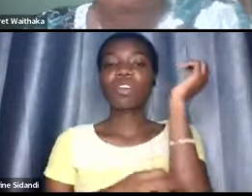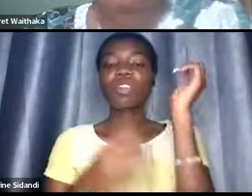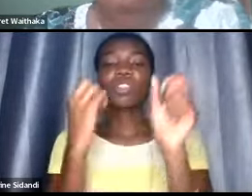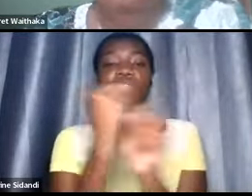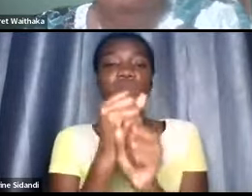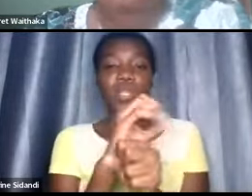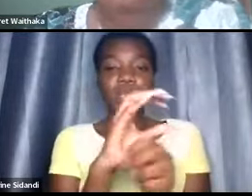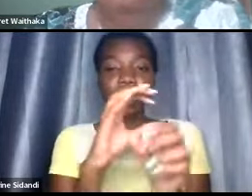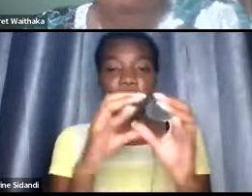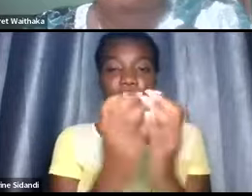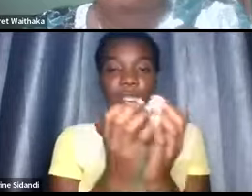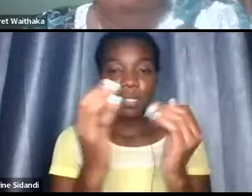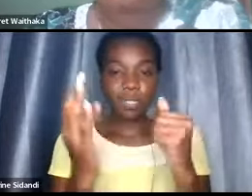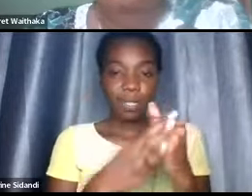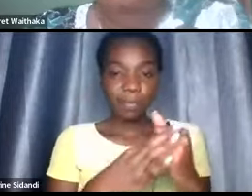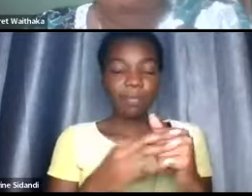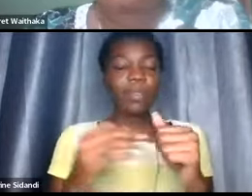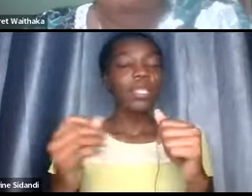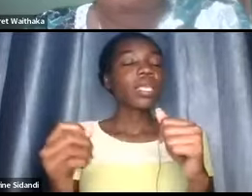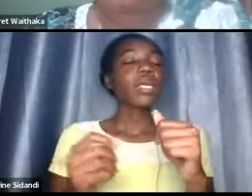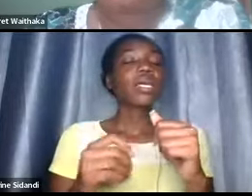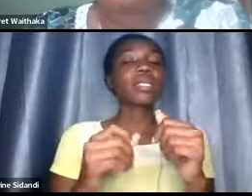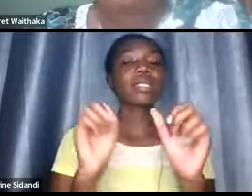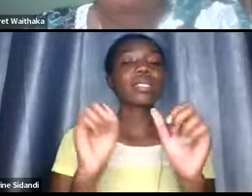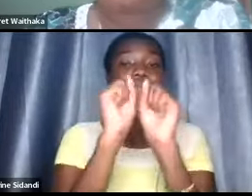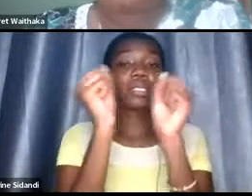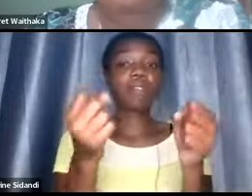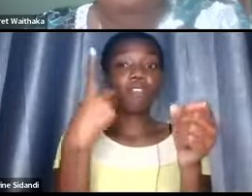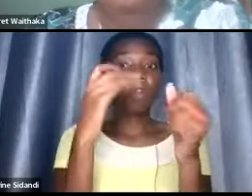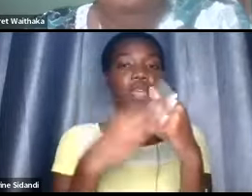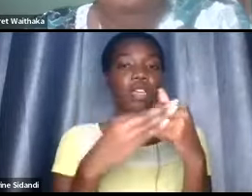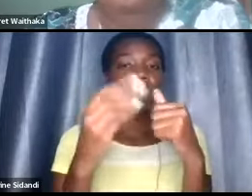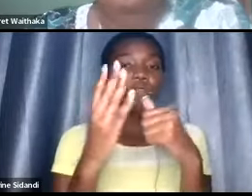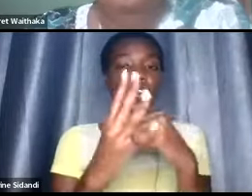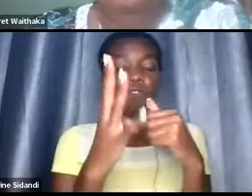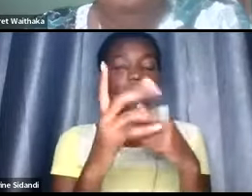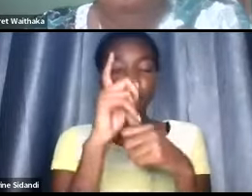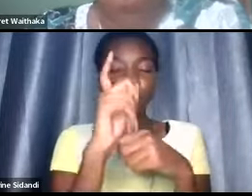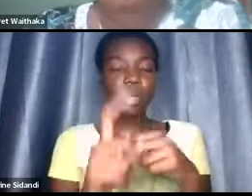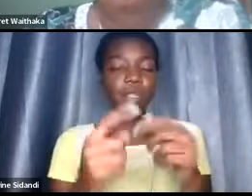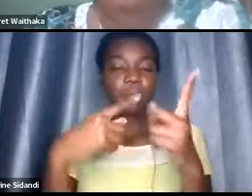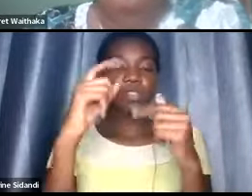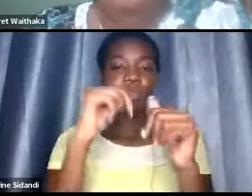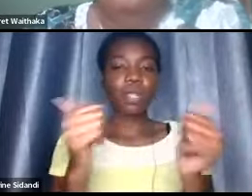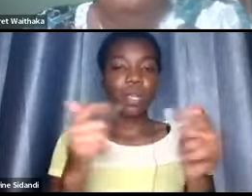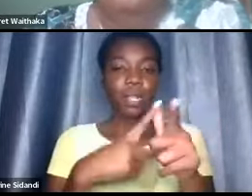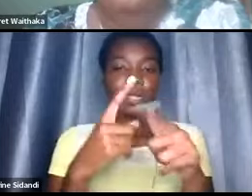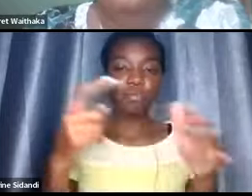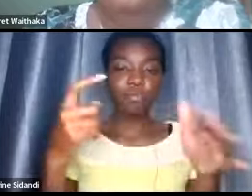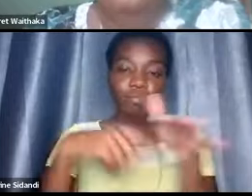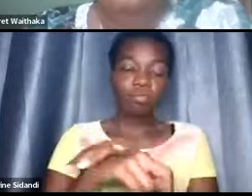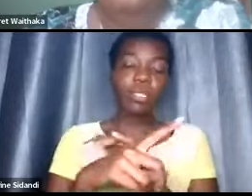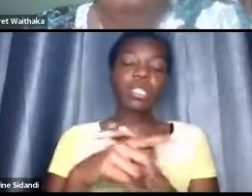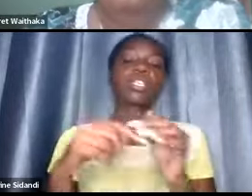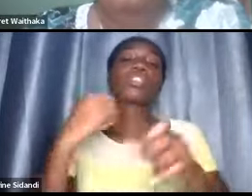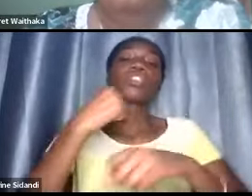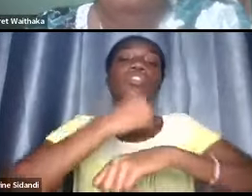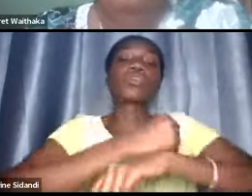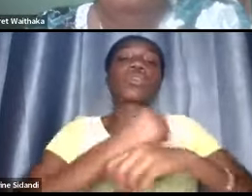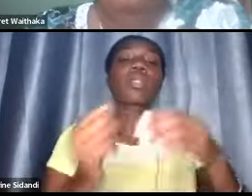system of 8-4-4 requires a child to pass well so that she can get into a school that will nurture her talents. How do I go about